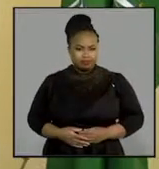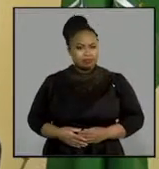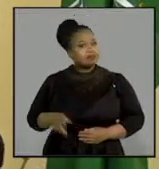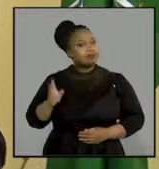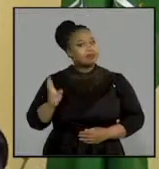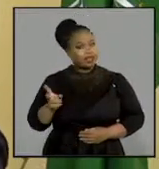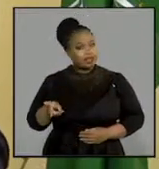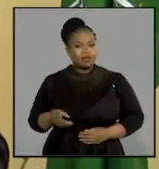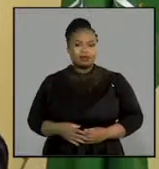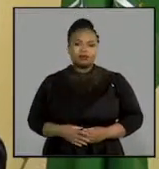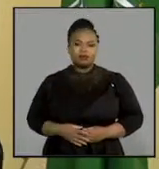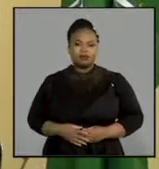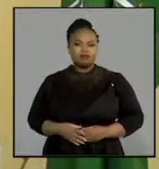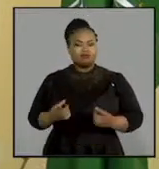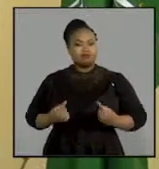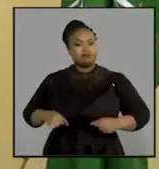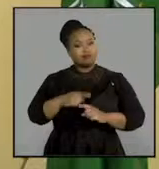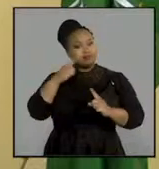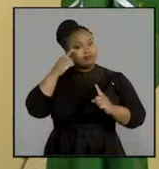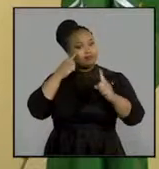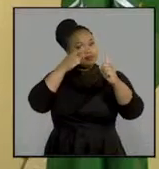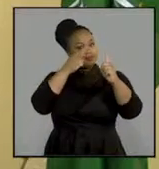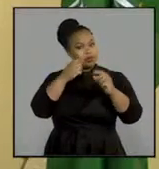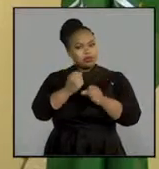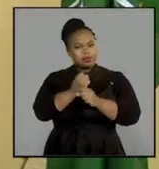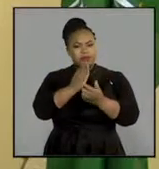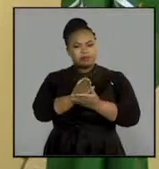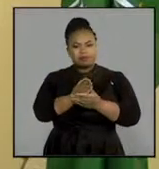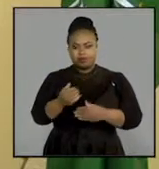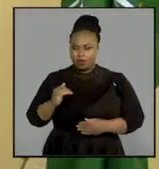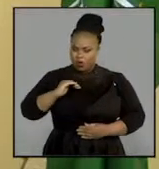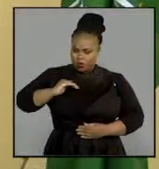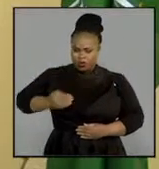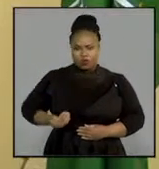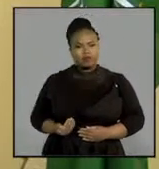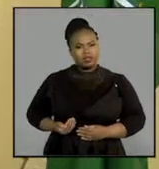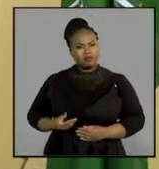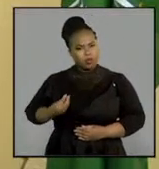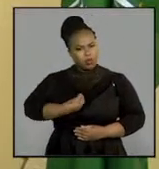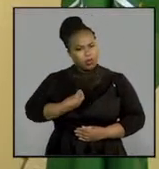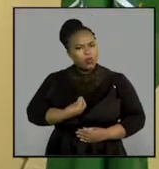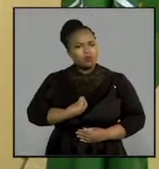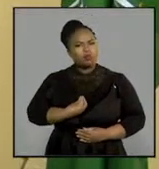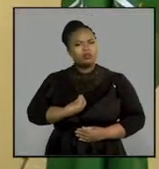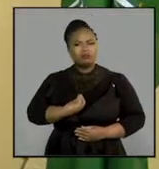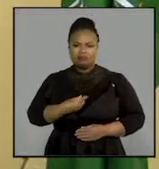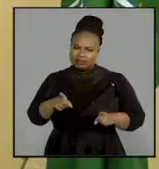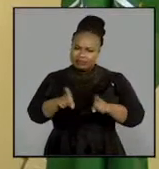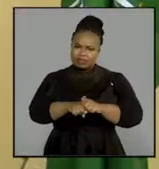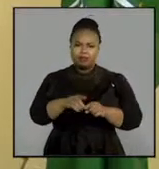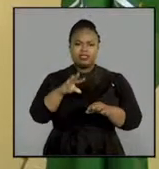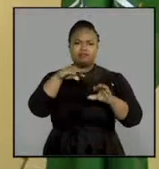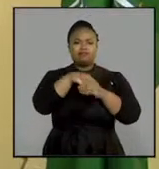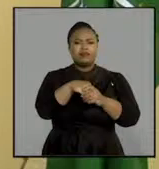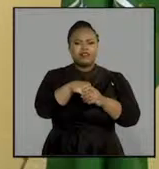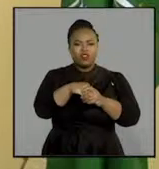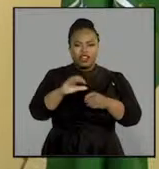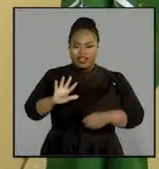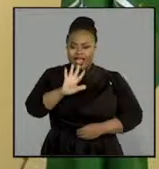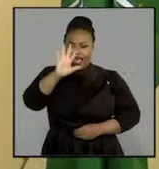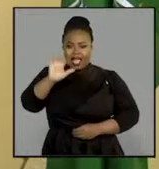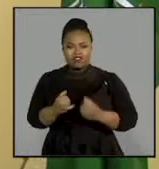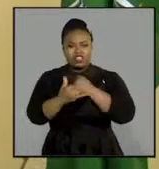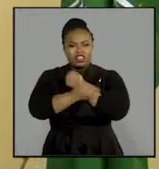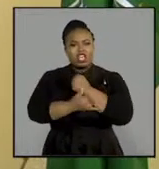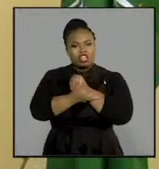We are also working to ensure that women and young people are well represented at